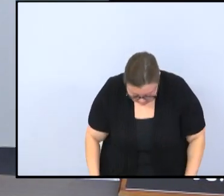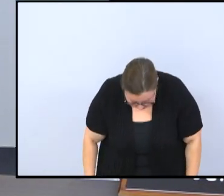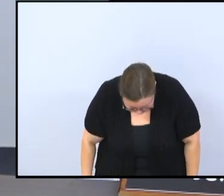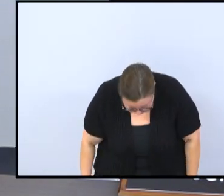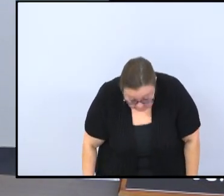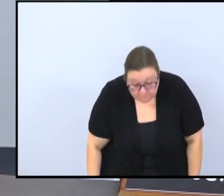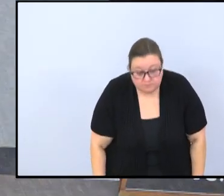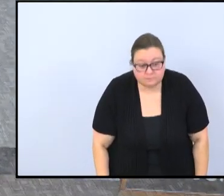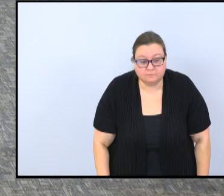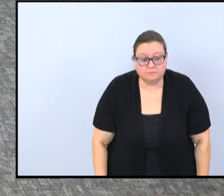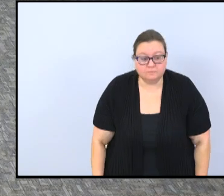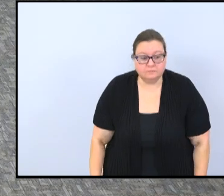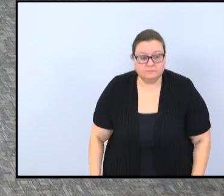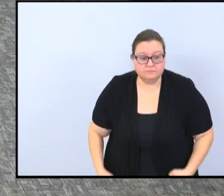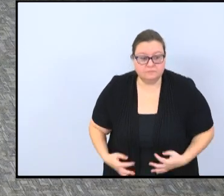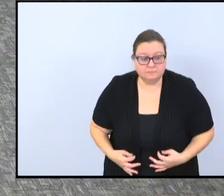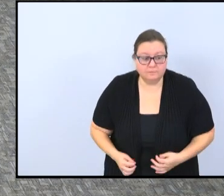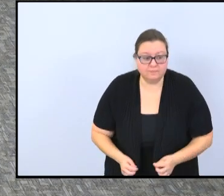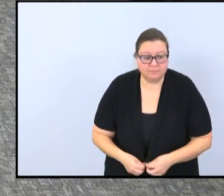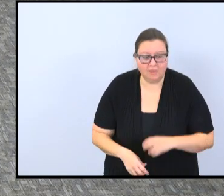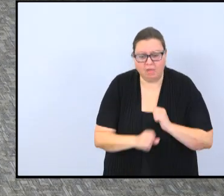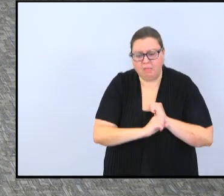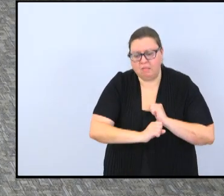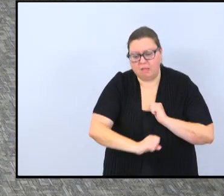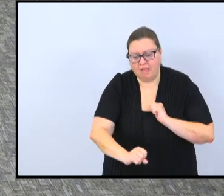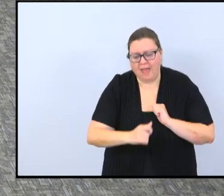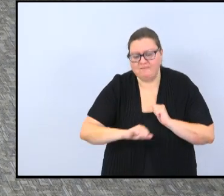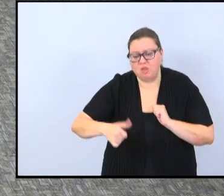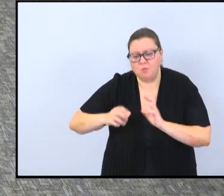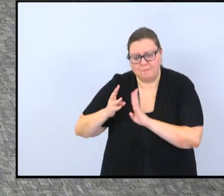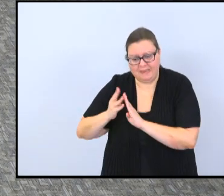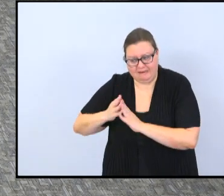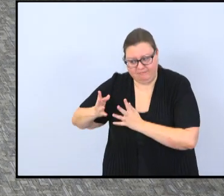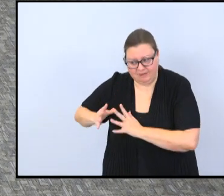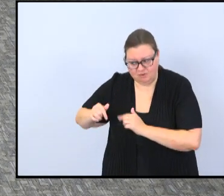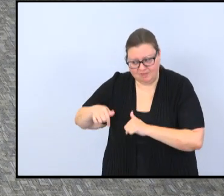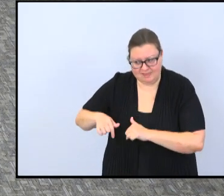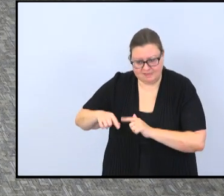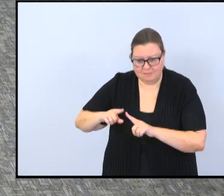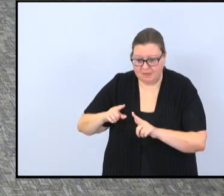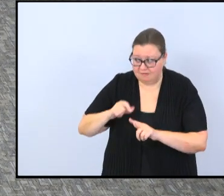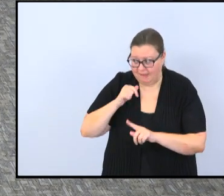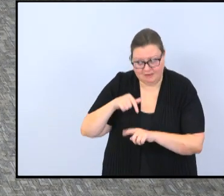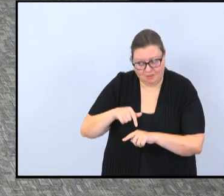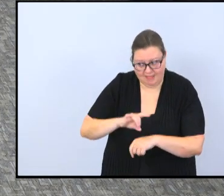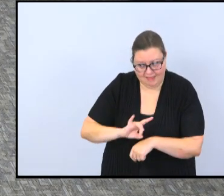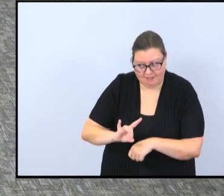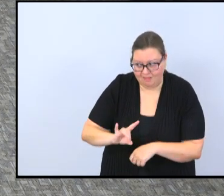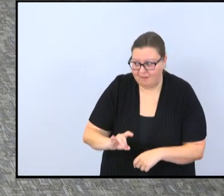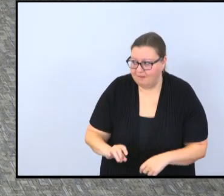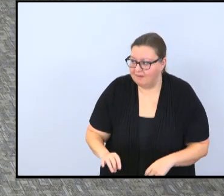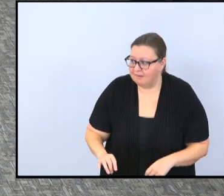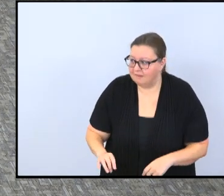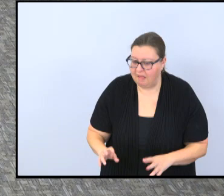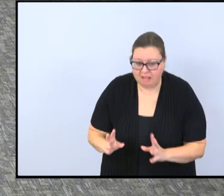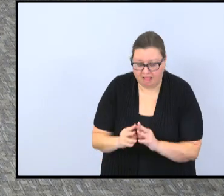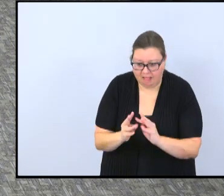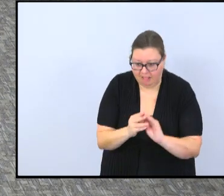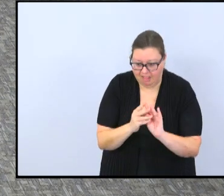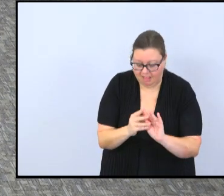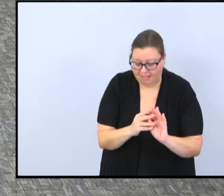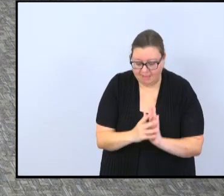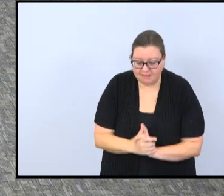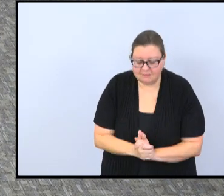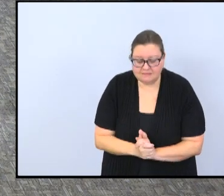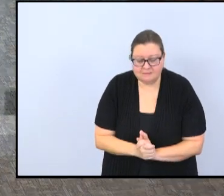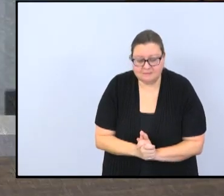Yeah, I'm not going to be long. We have another meeting after this one, but Not till 8 o'clock. and I don't though. want to hold you up because I can tell you're ready to